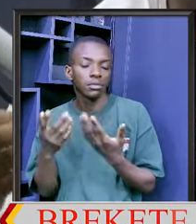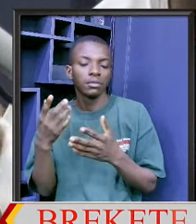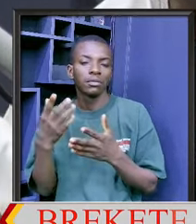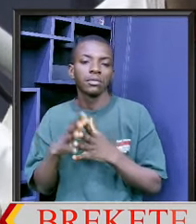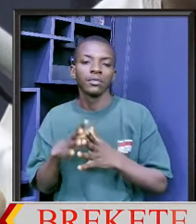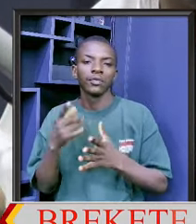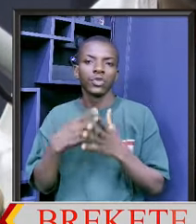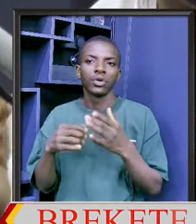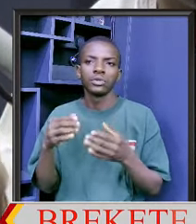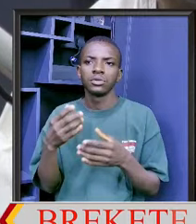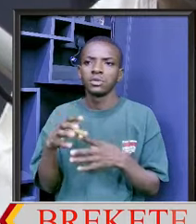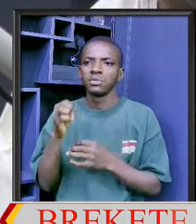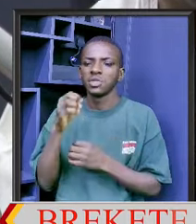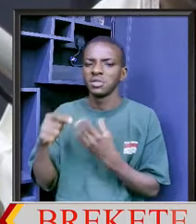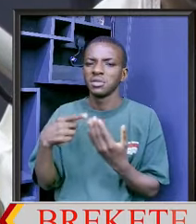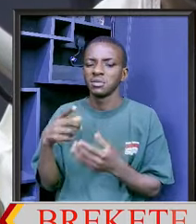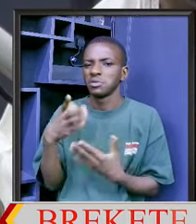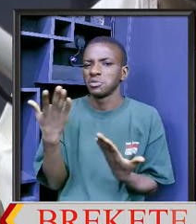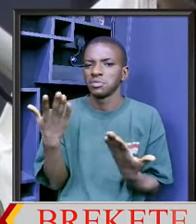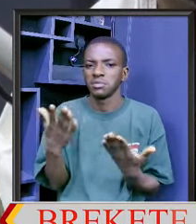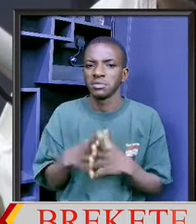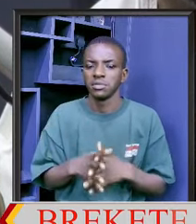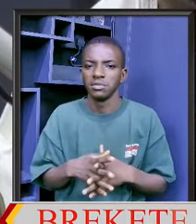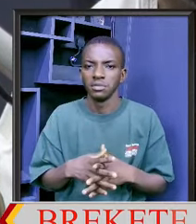So what is so special about you?